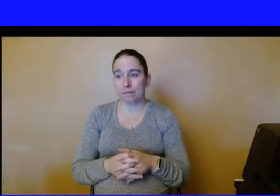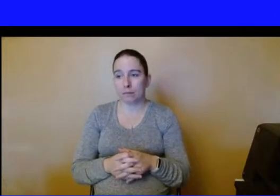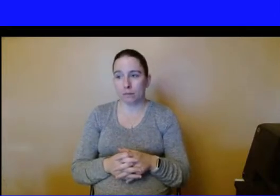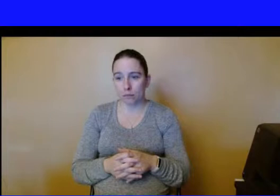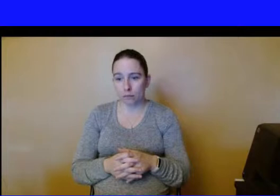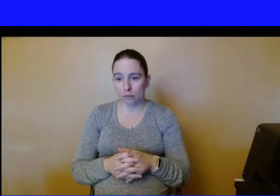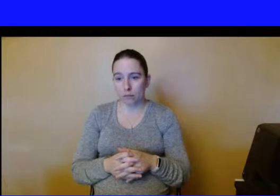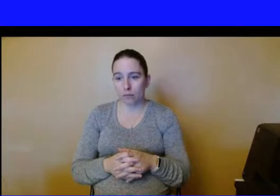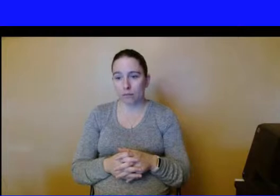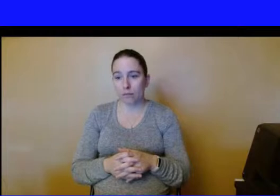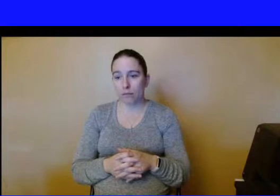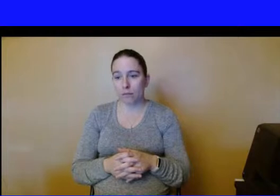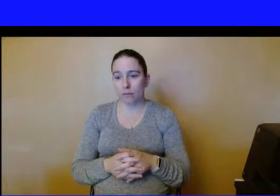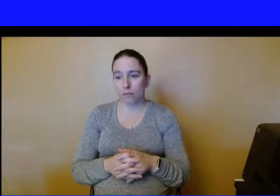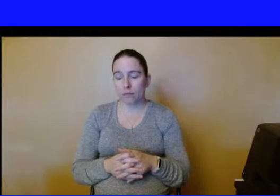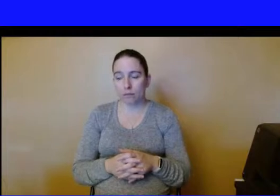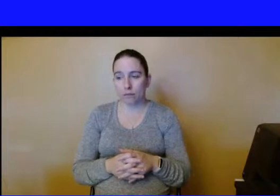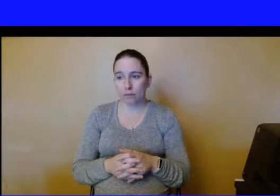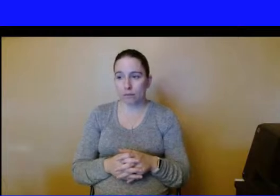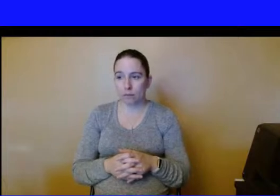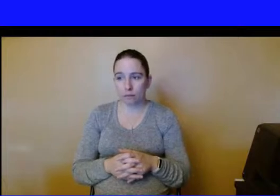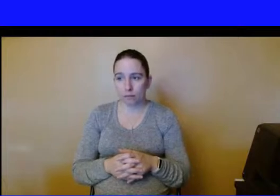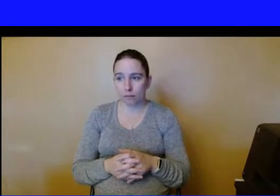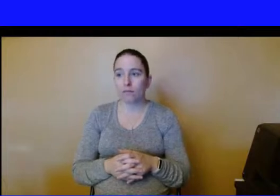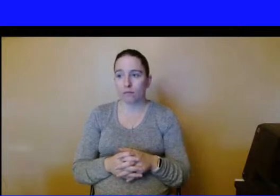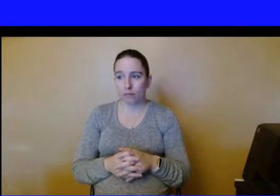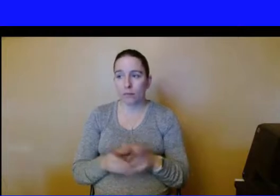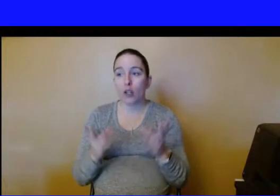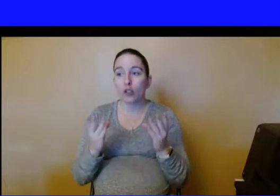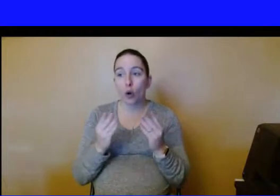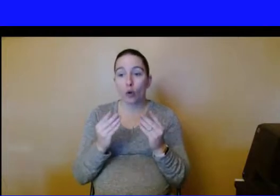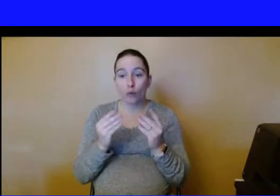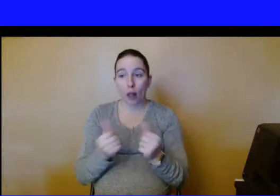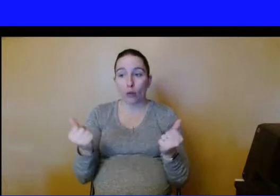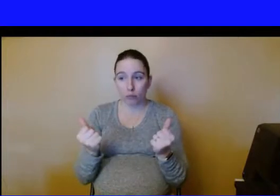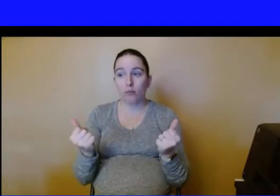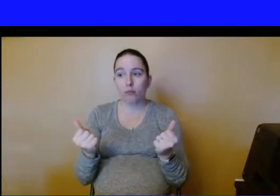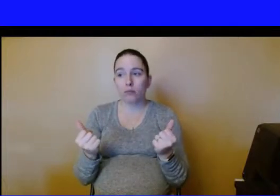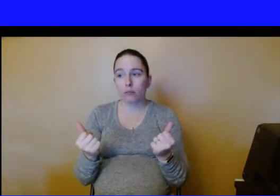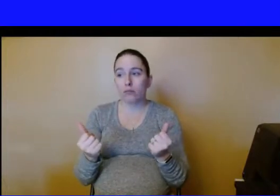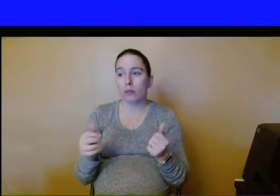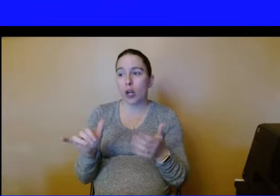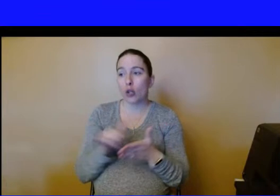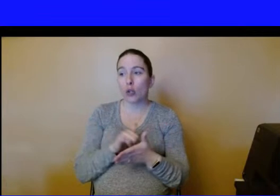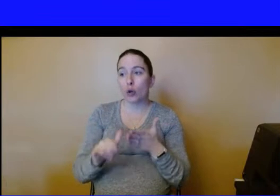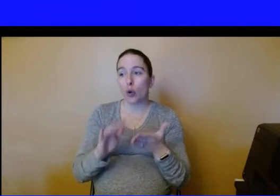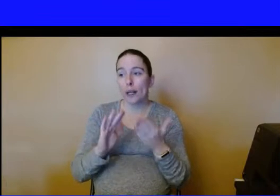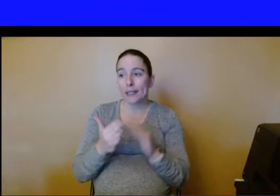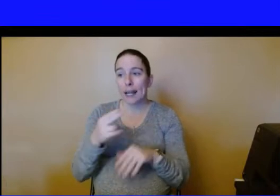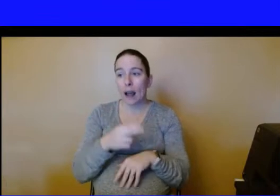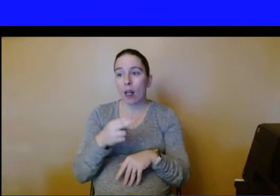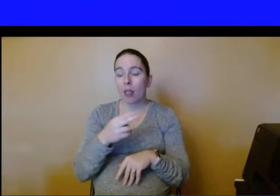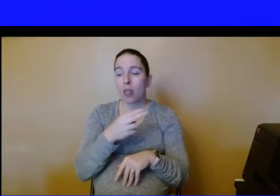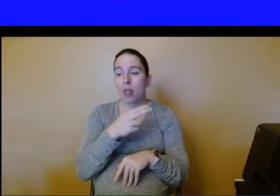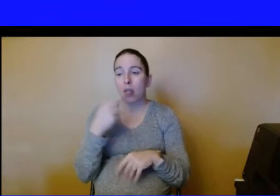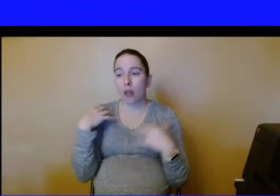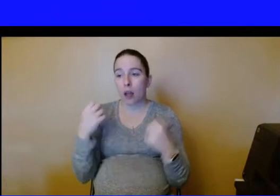comments. So Jose, perhaps you can start. Any questions or comments? No questions, just to comment